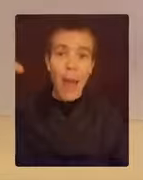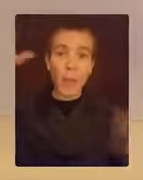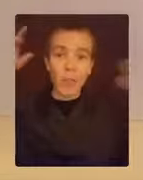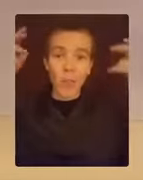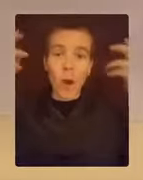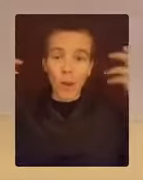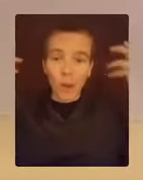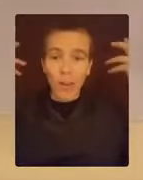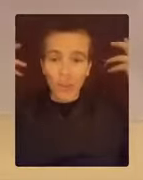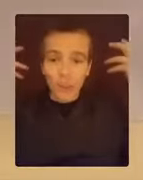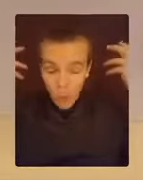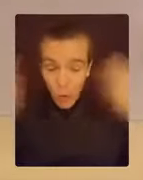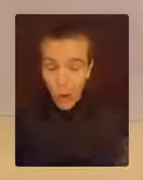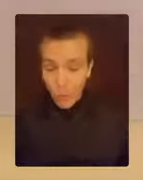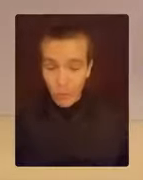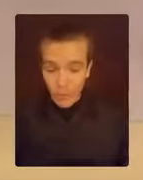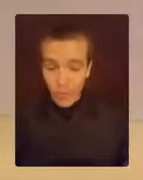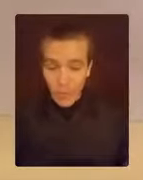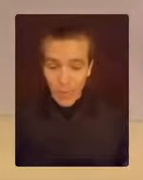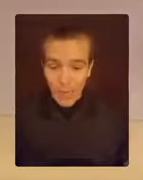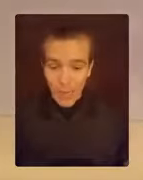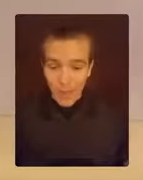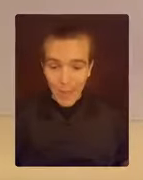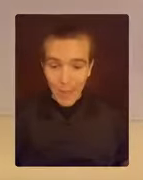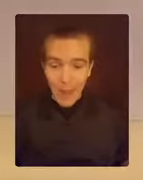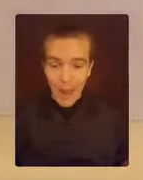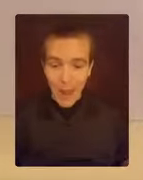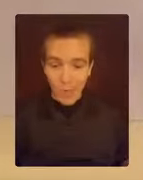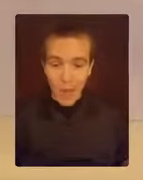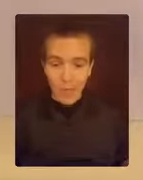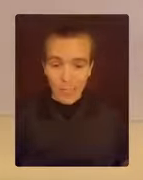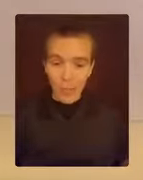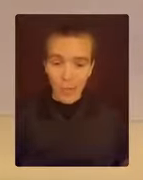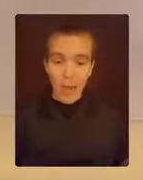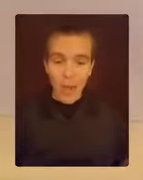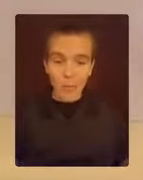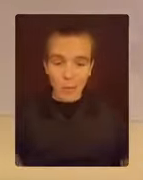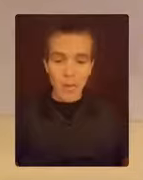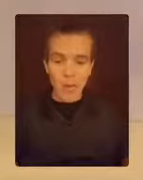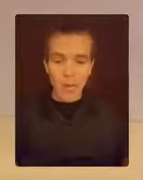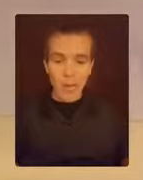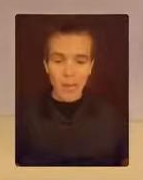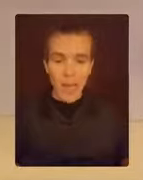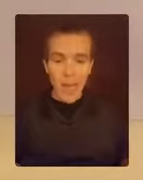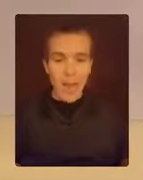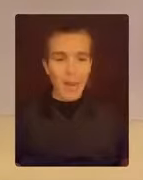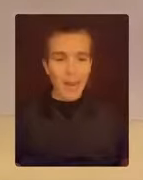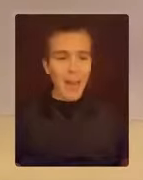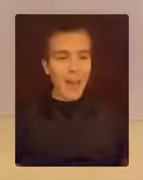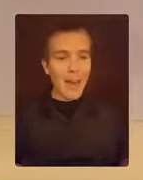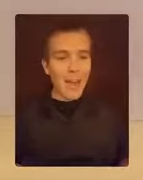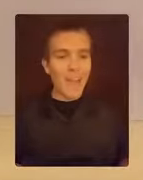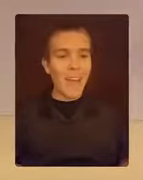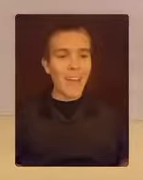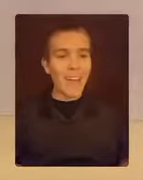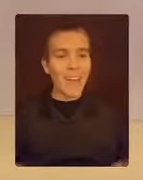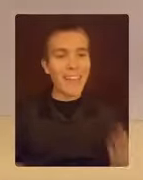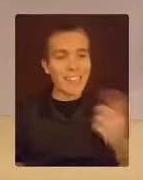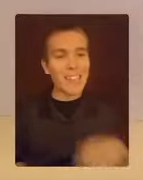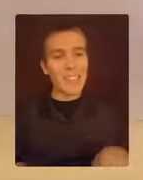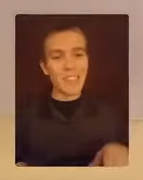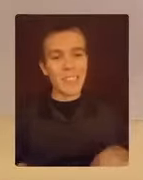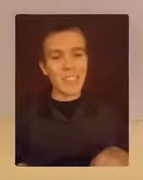and I was falling to earth. And then I realized, oh my God, I'm dreaming. And